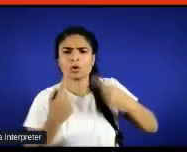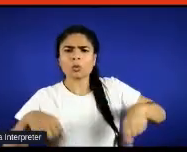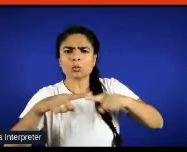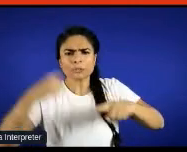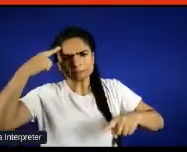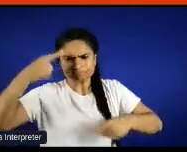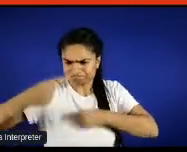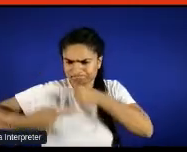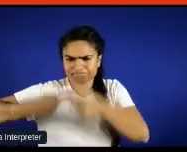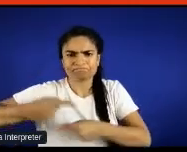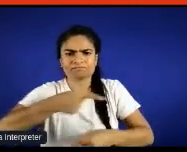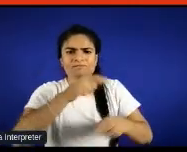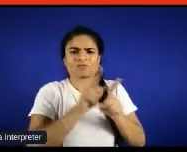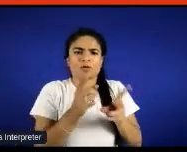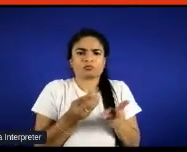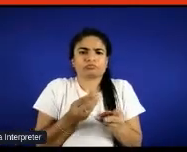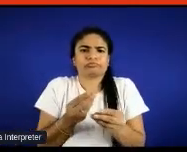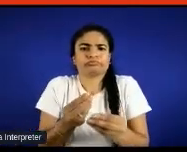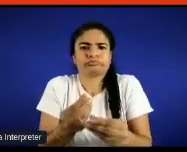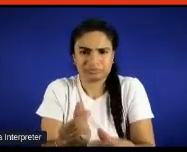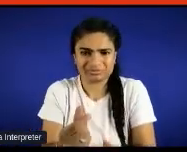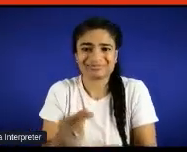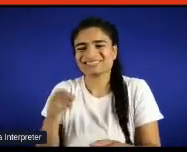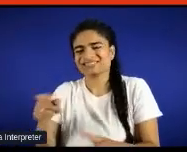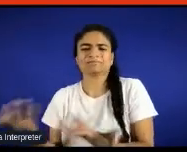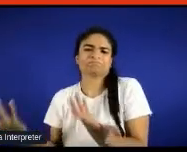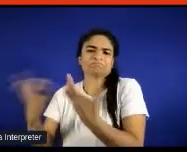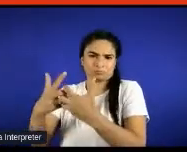mechanism, mainly by children, and